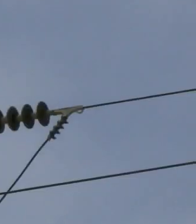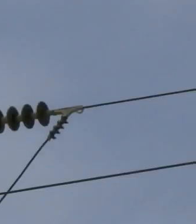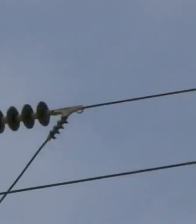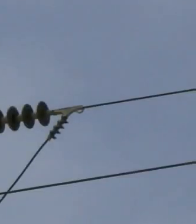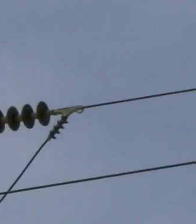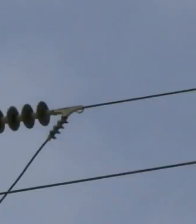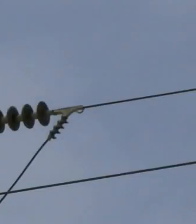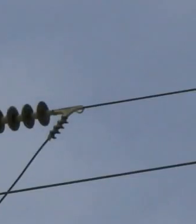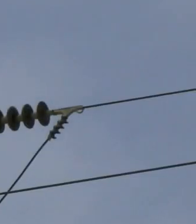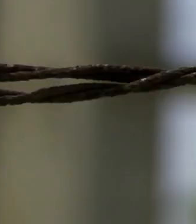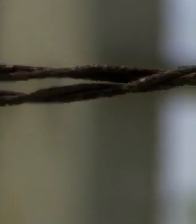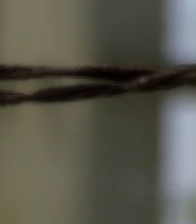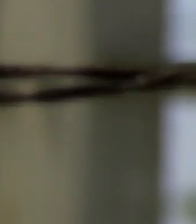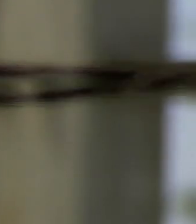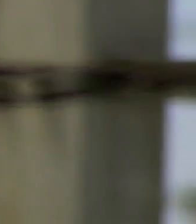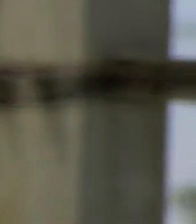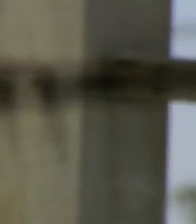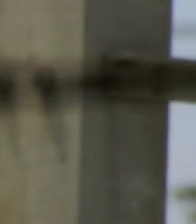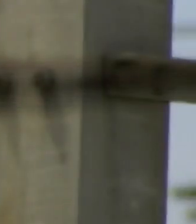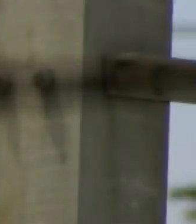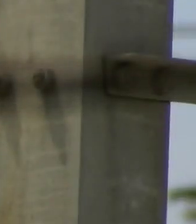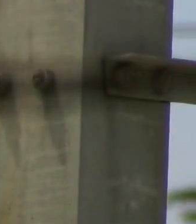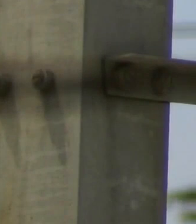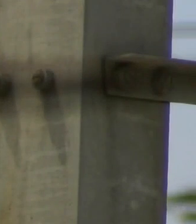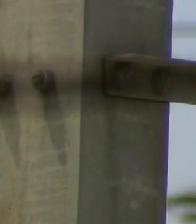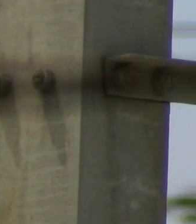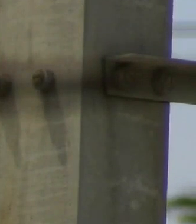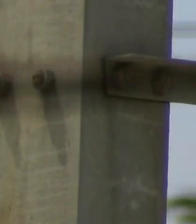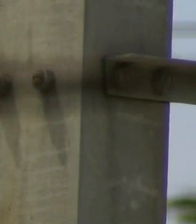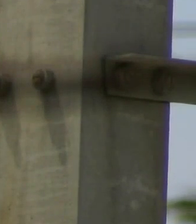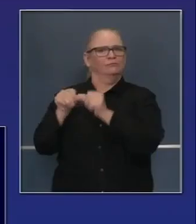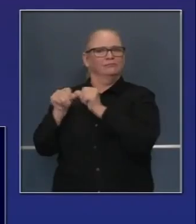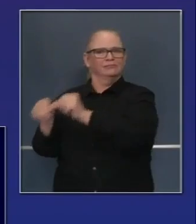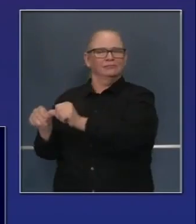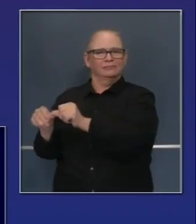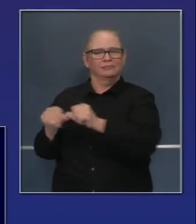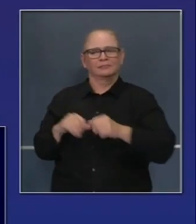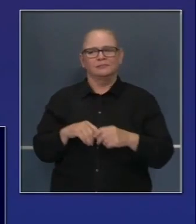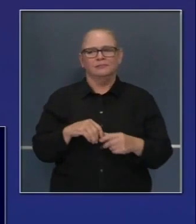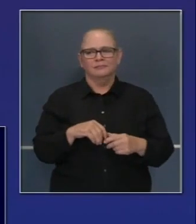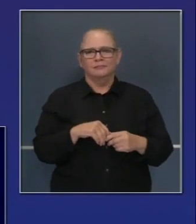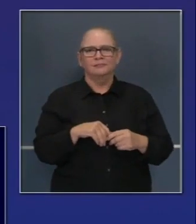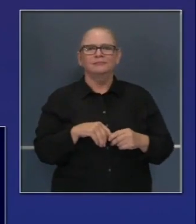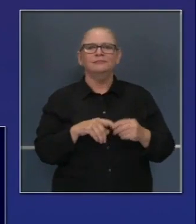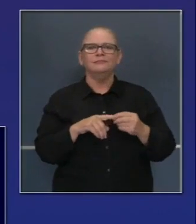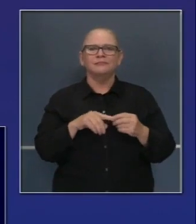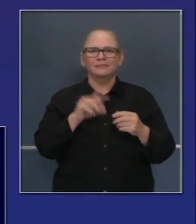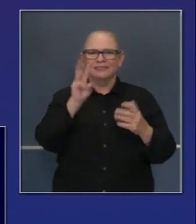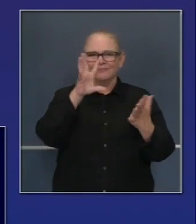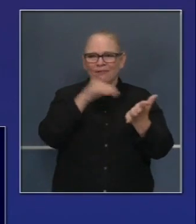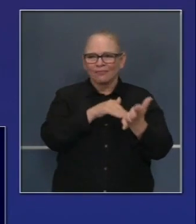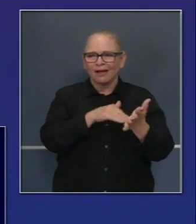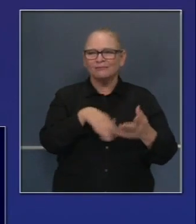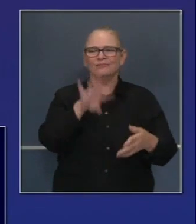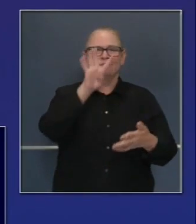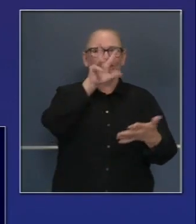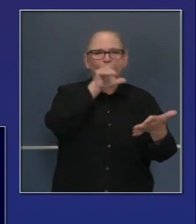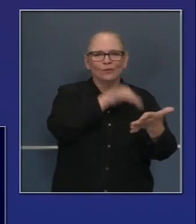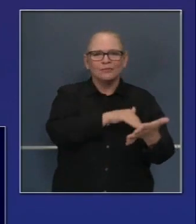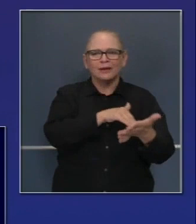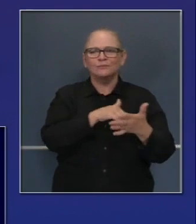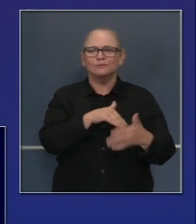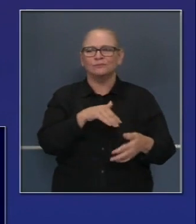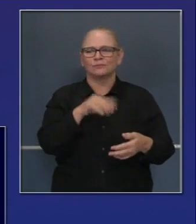California's power supply. Newsom hoping the peak of that strain is almost over tonight. believe in the immediate